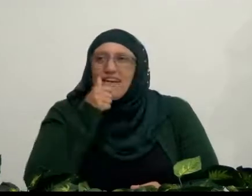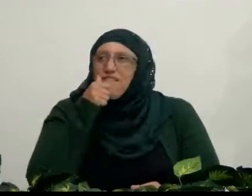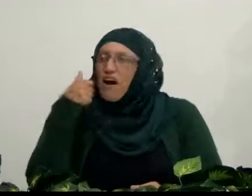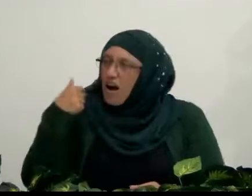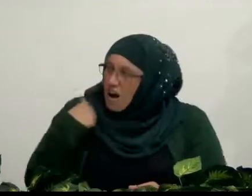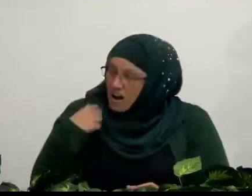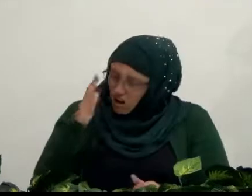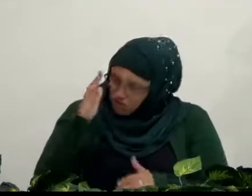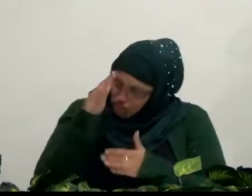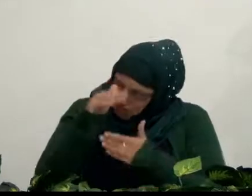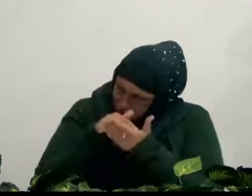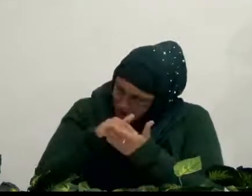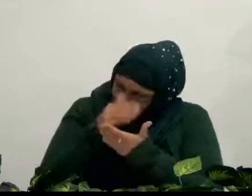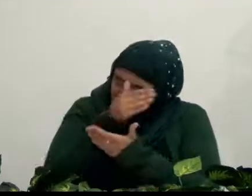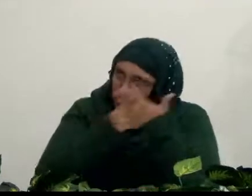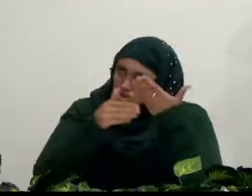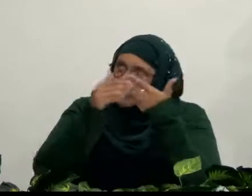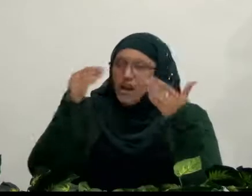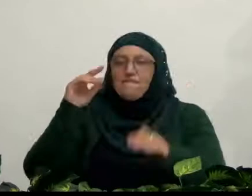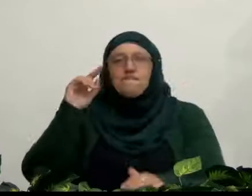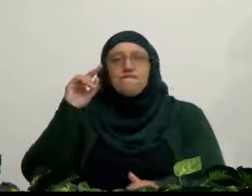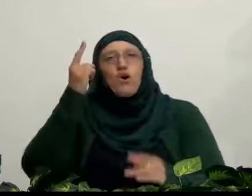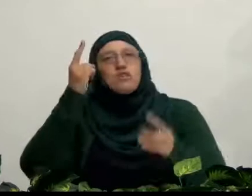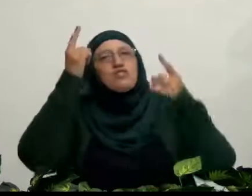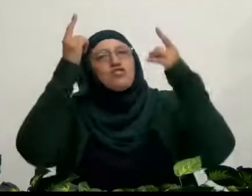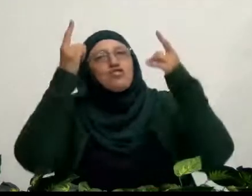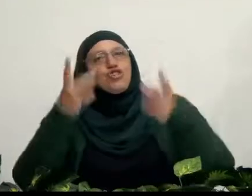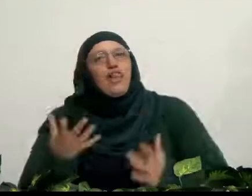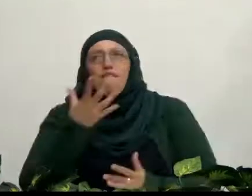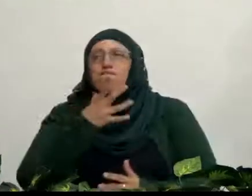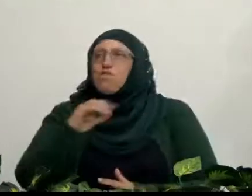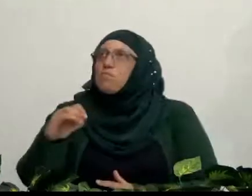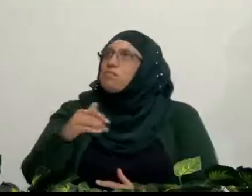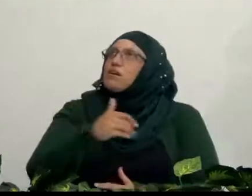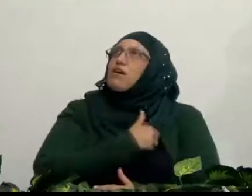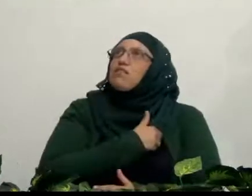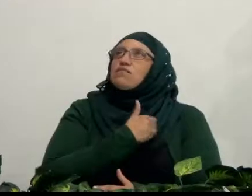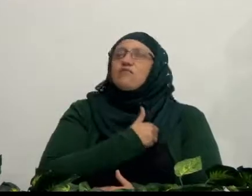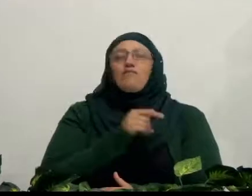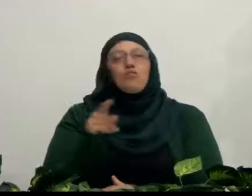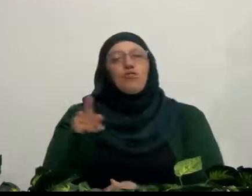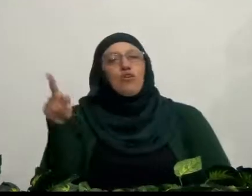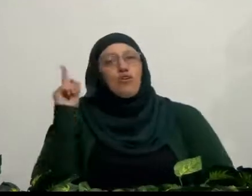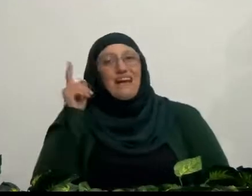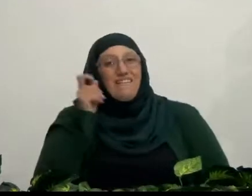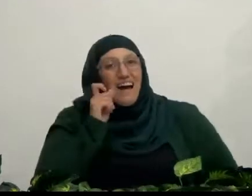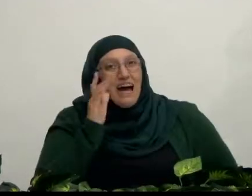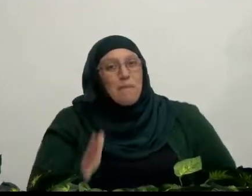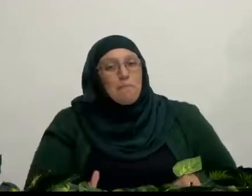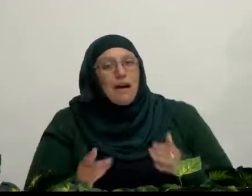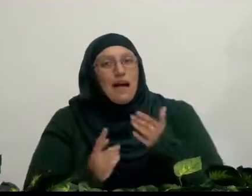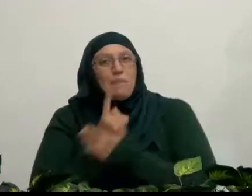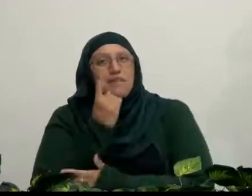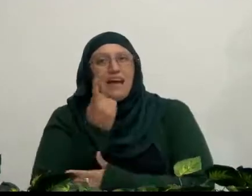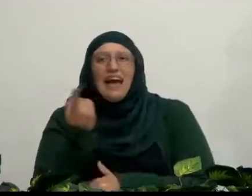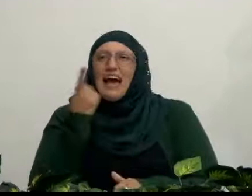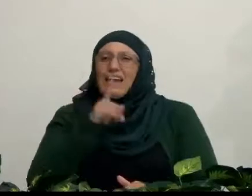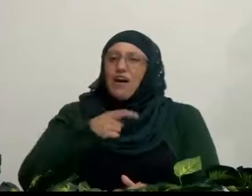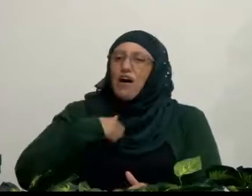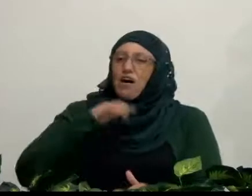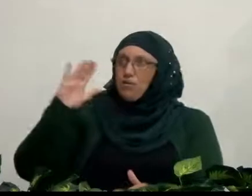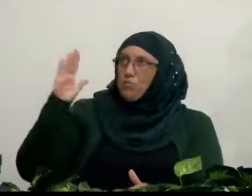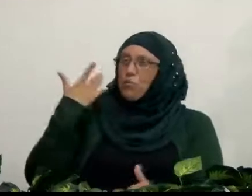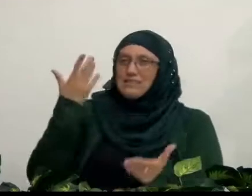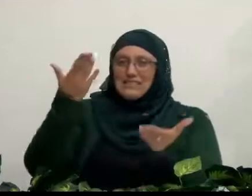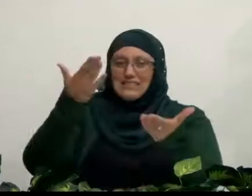if I'm inshallah by the bless of God, going to be one of the people of paradise. Wa shafa'a, and I was given the